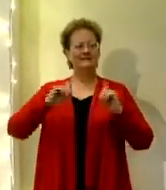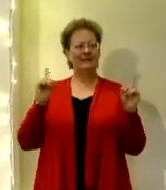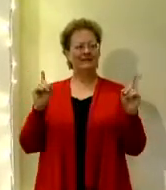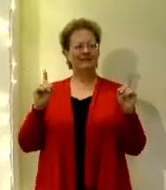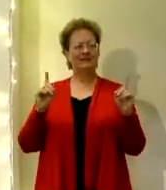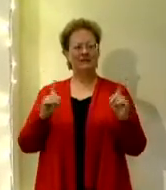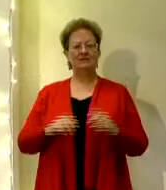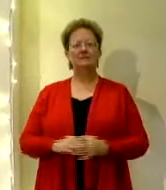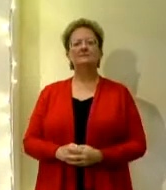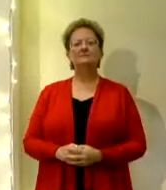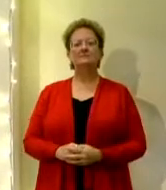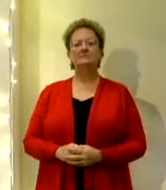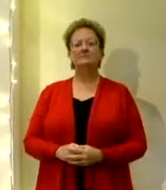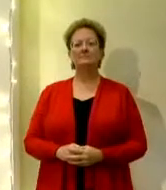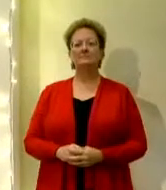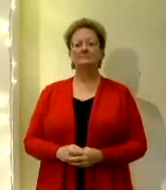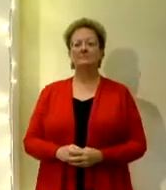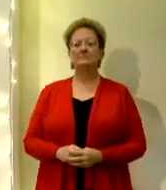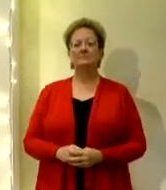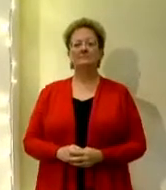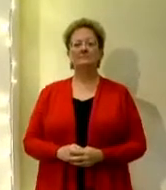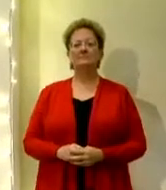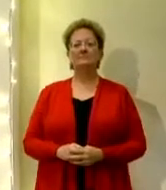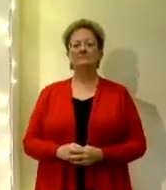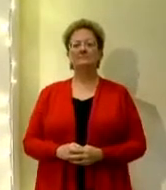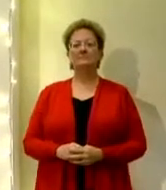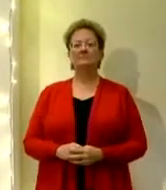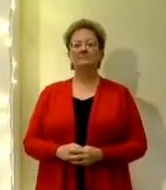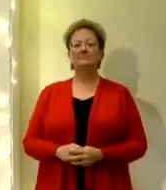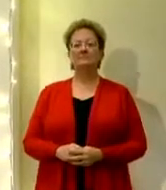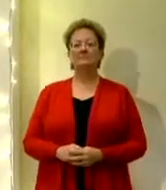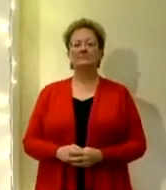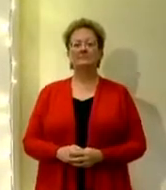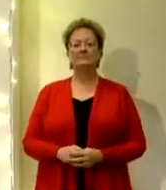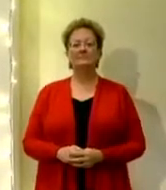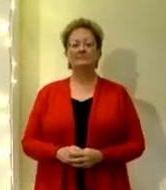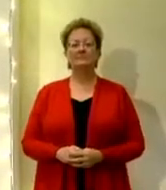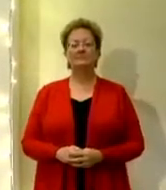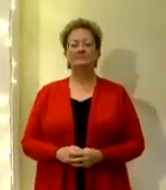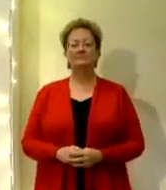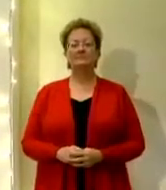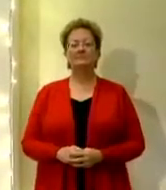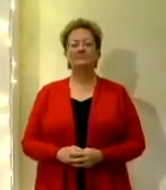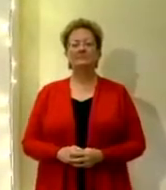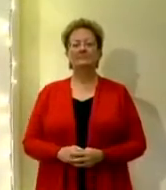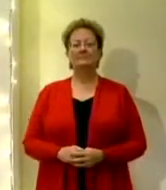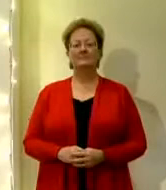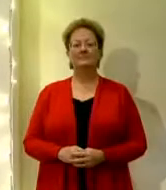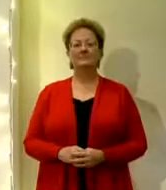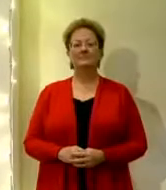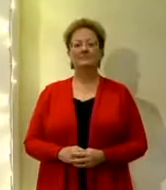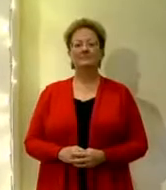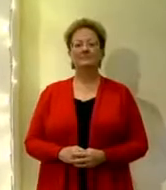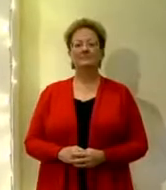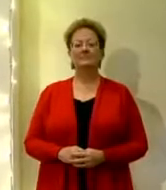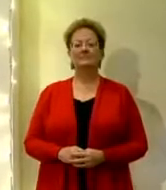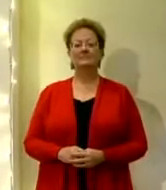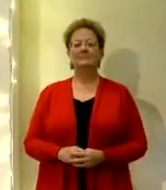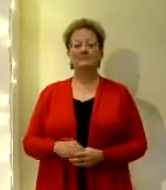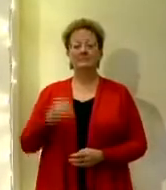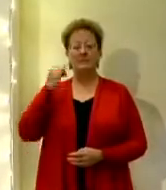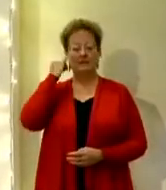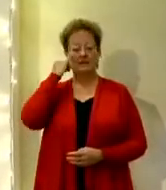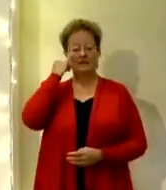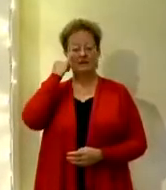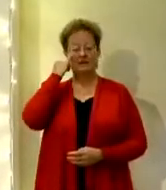lot of sense to us. It might even scandalize us, but it is what was going on back in the day. See, back in the day, if you